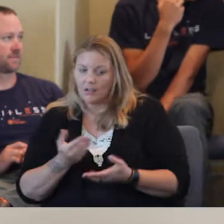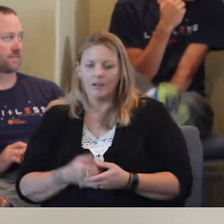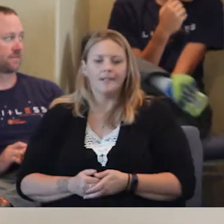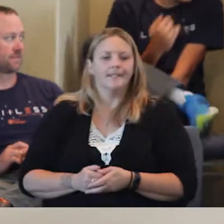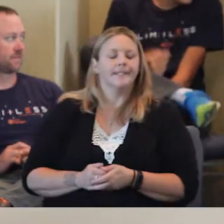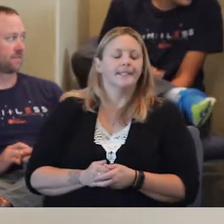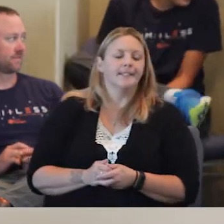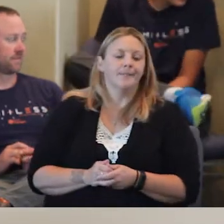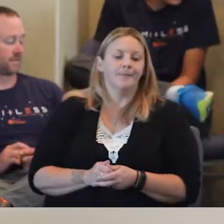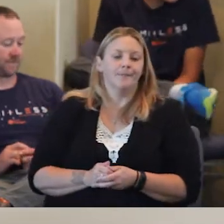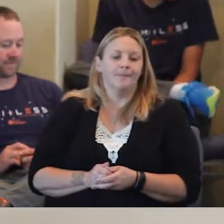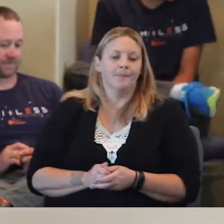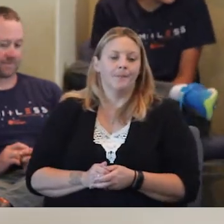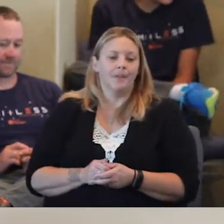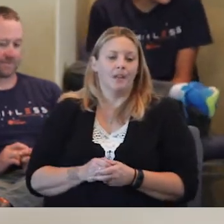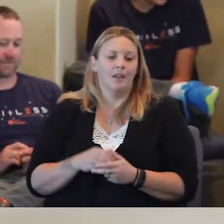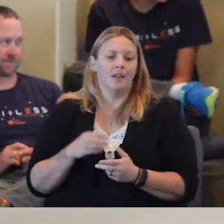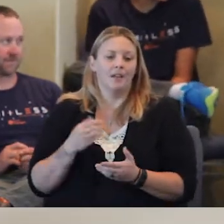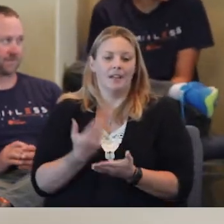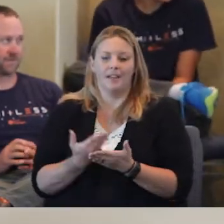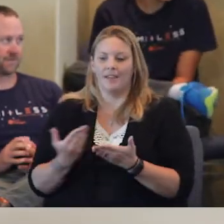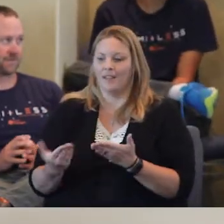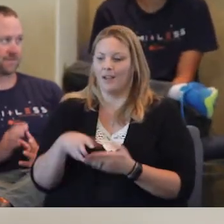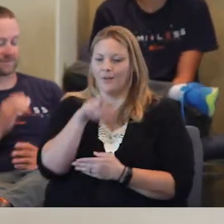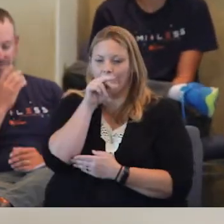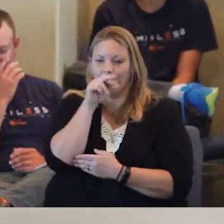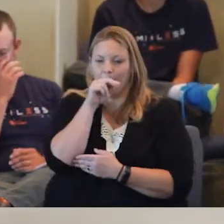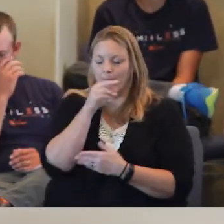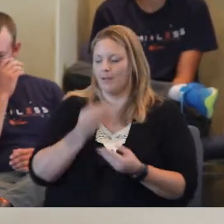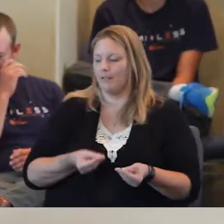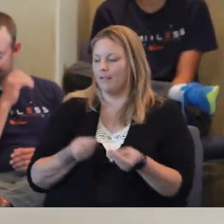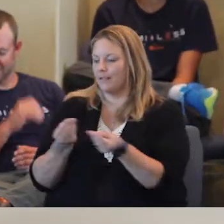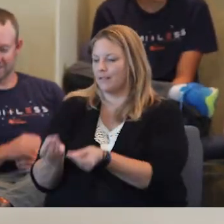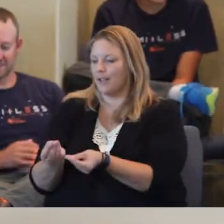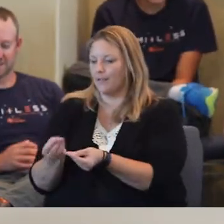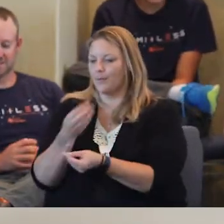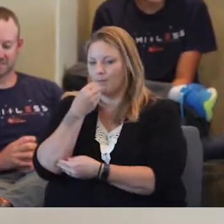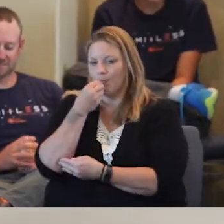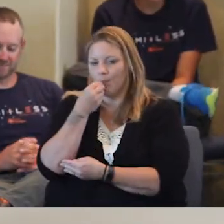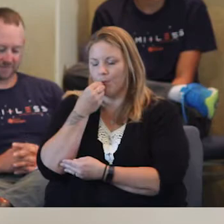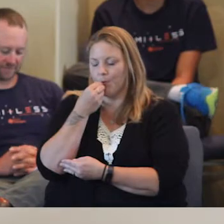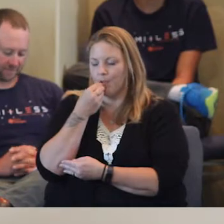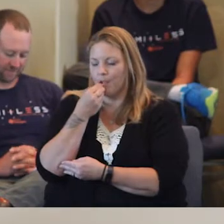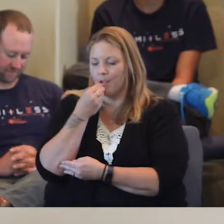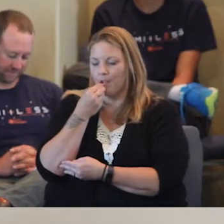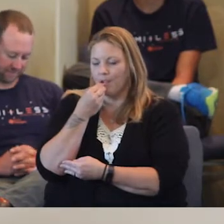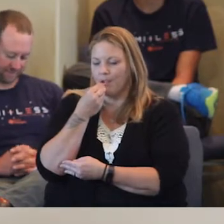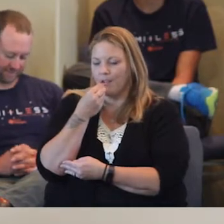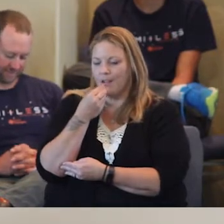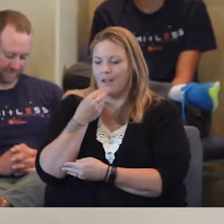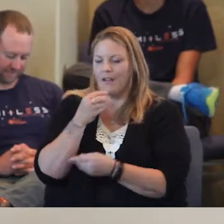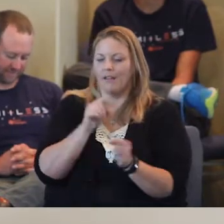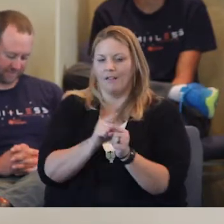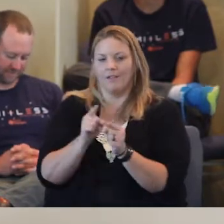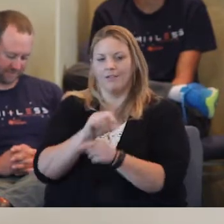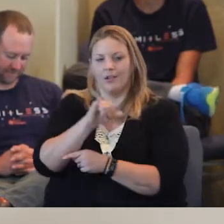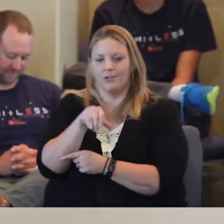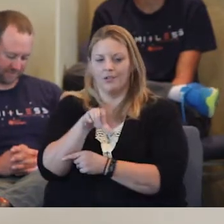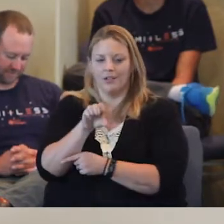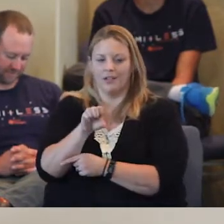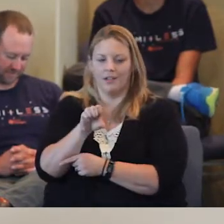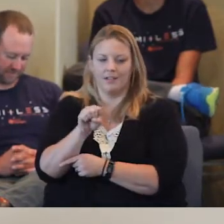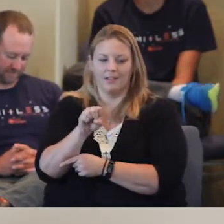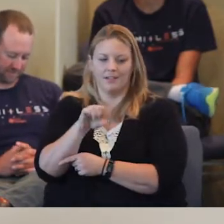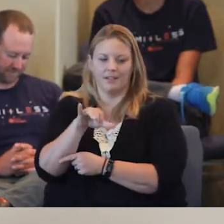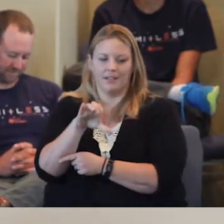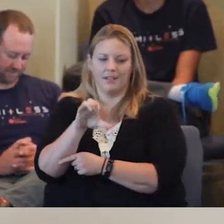chance. And then Miss Robin brought him out some food, and so did